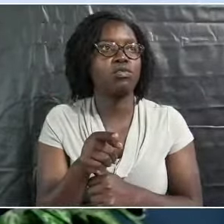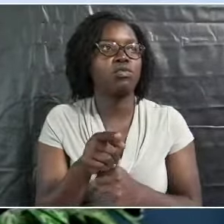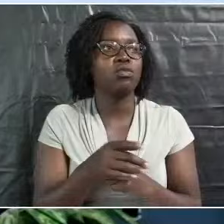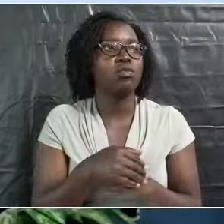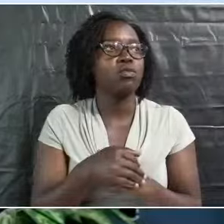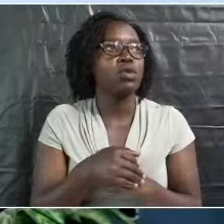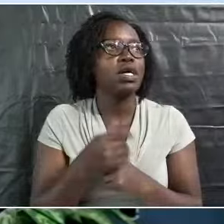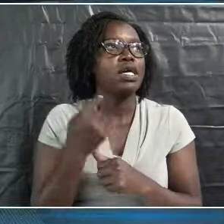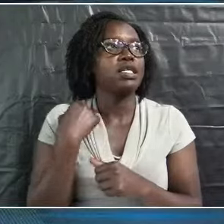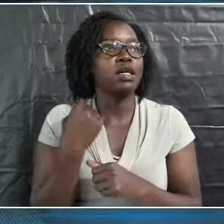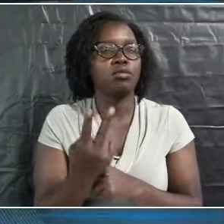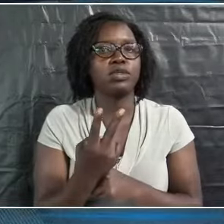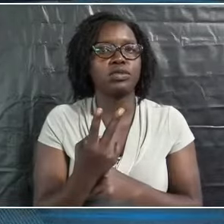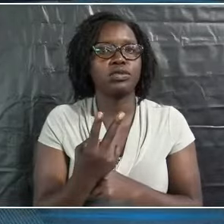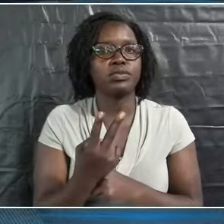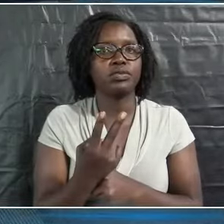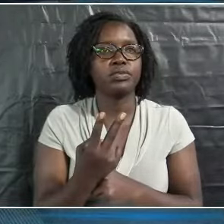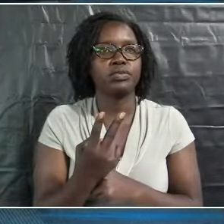Number two,